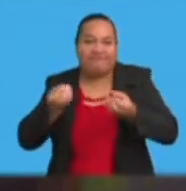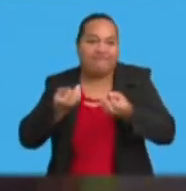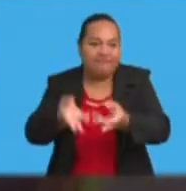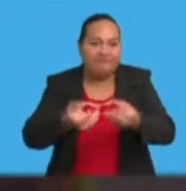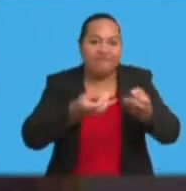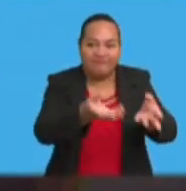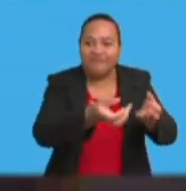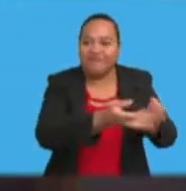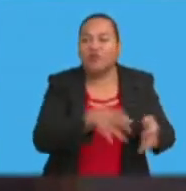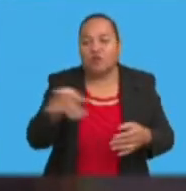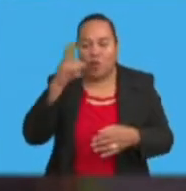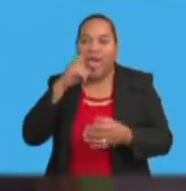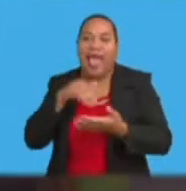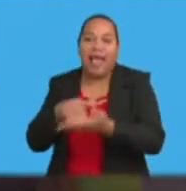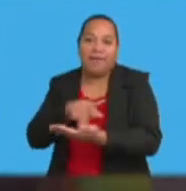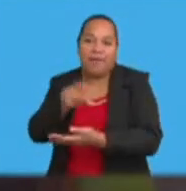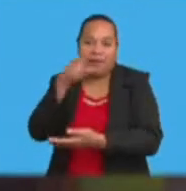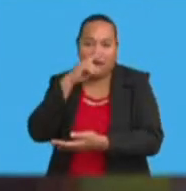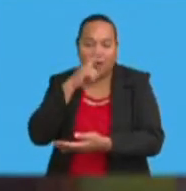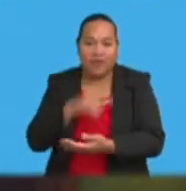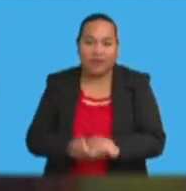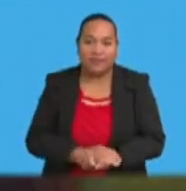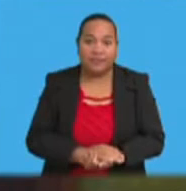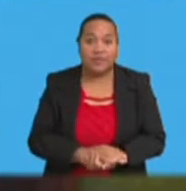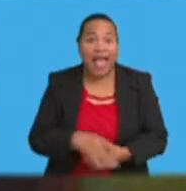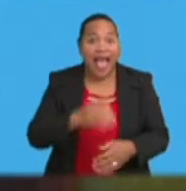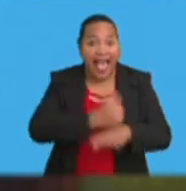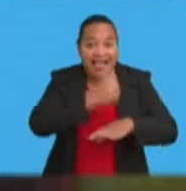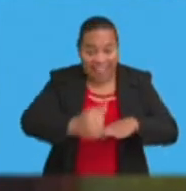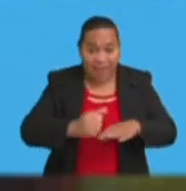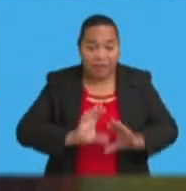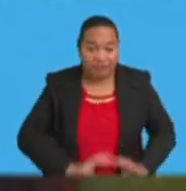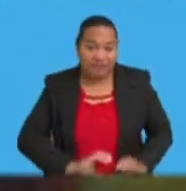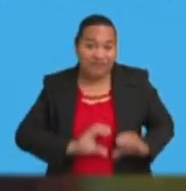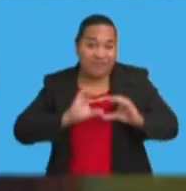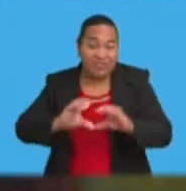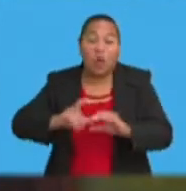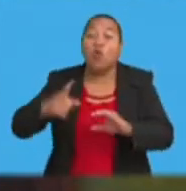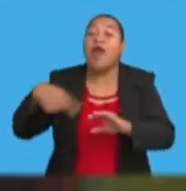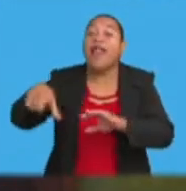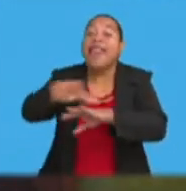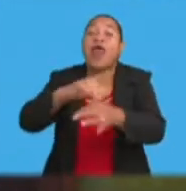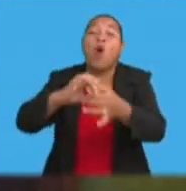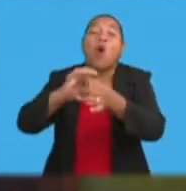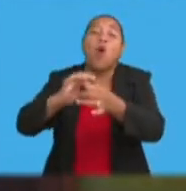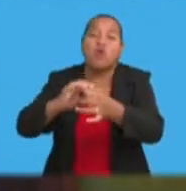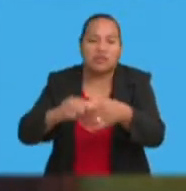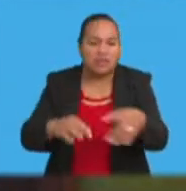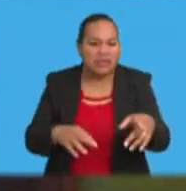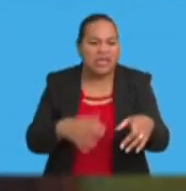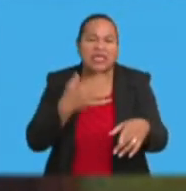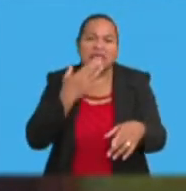issues that help our people. The government has also invested in assisting landowners to make the Honourable Minister, we really need to be